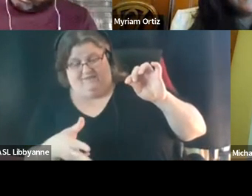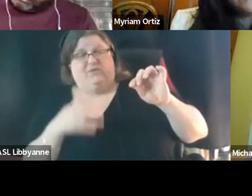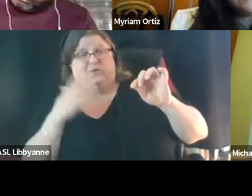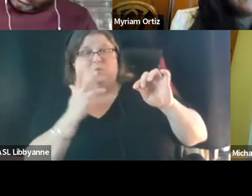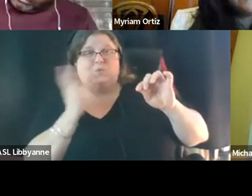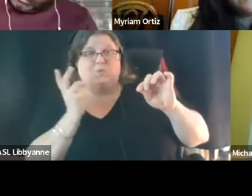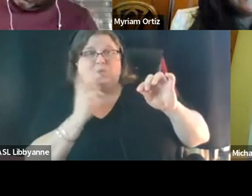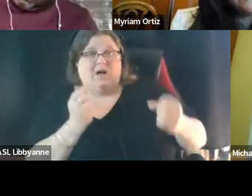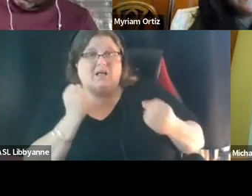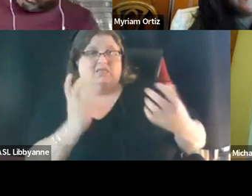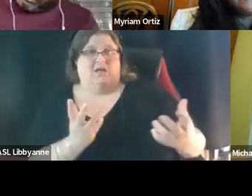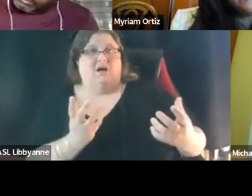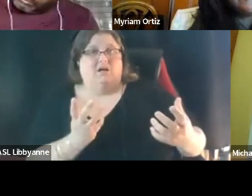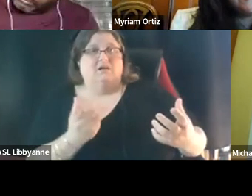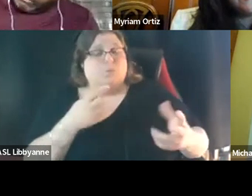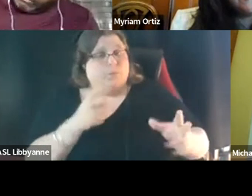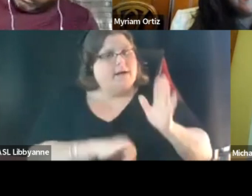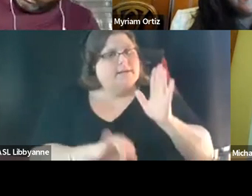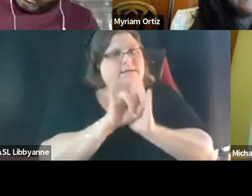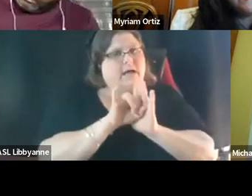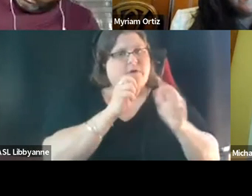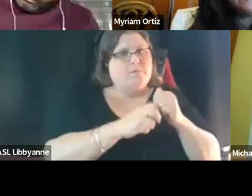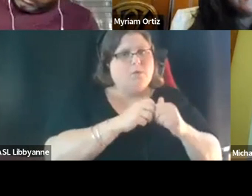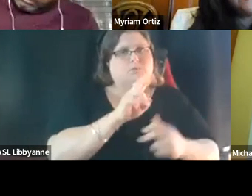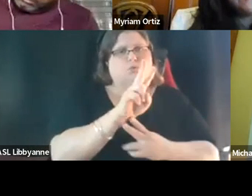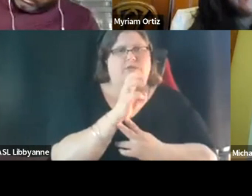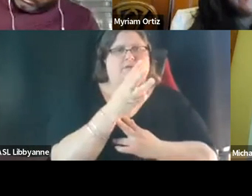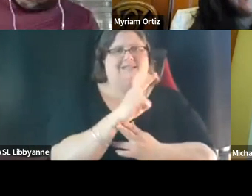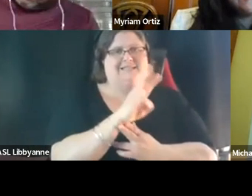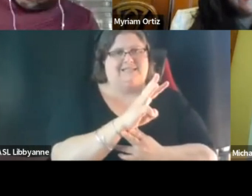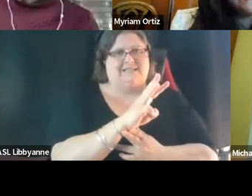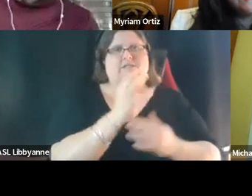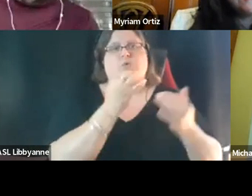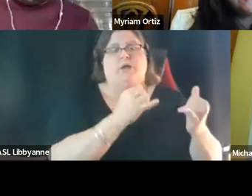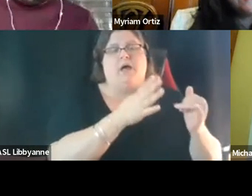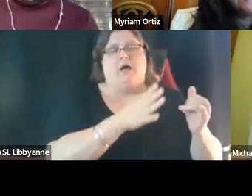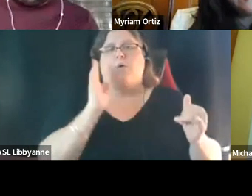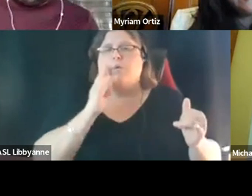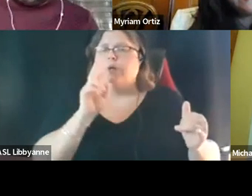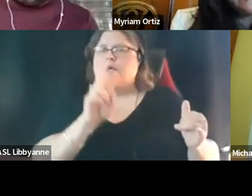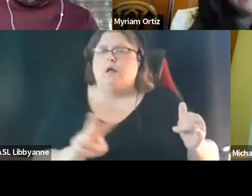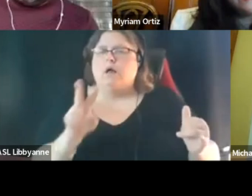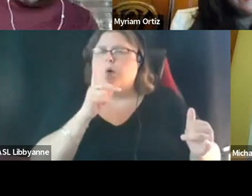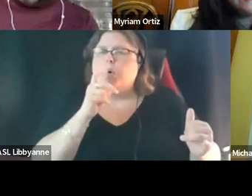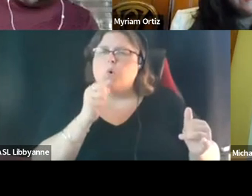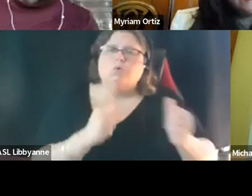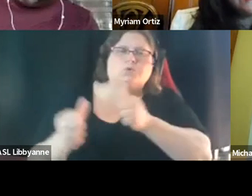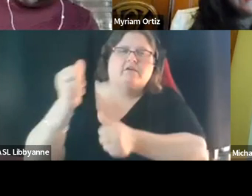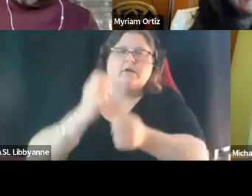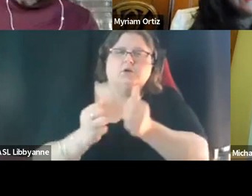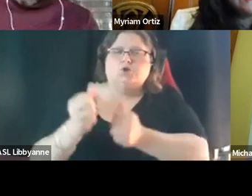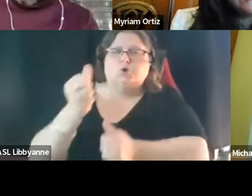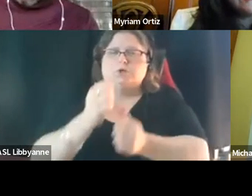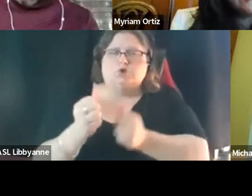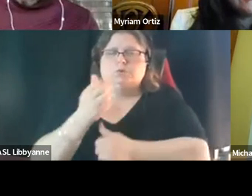in 2016. As we identify superintendent candidates, I sincerely hope that we look for a leader who